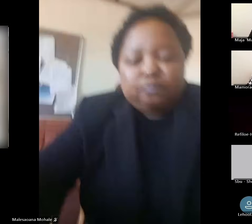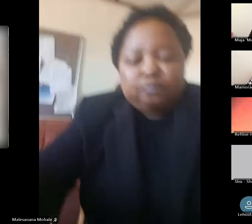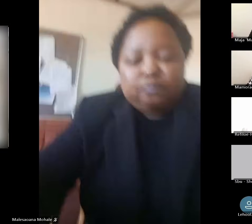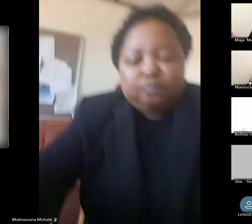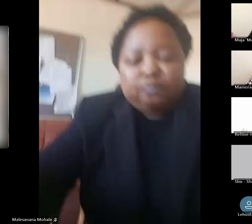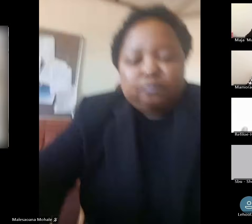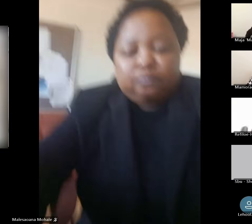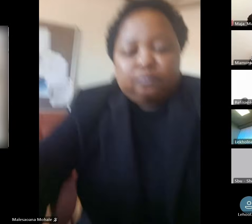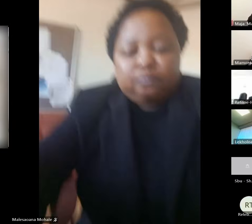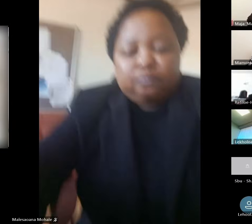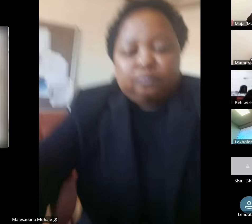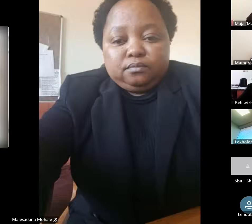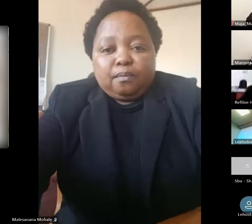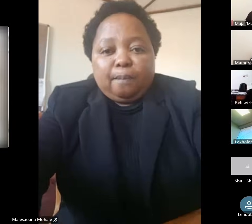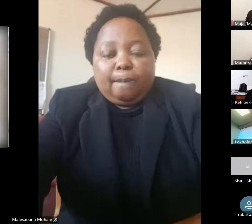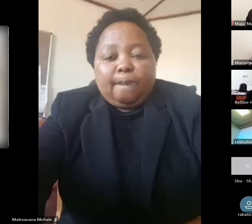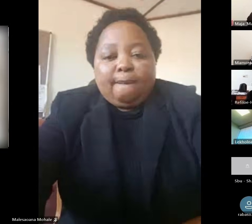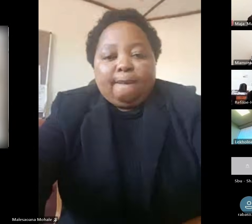cameras.